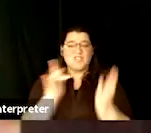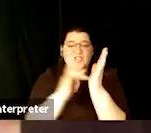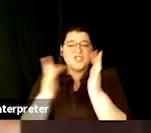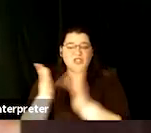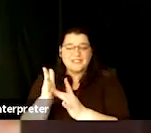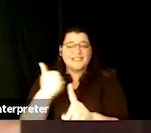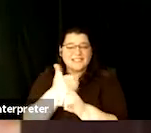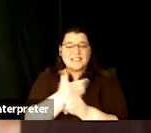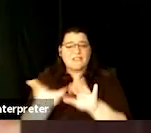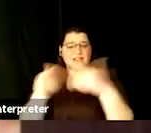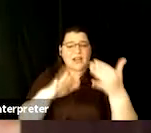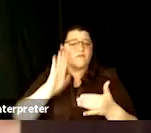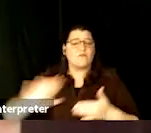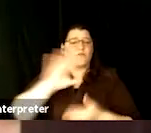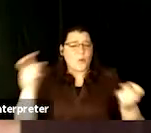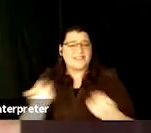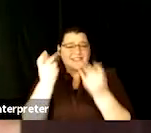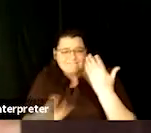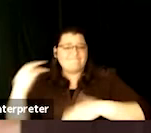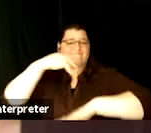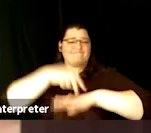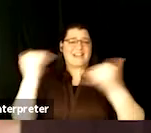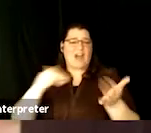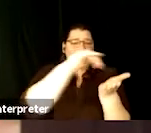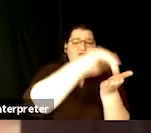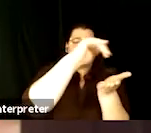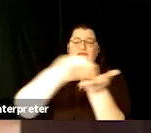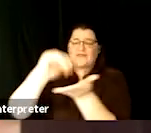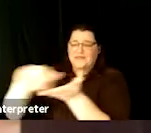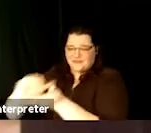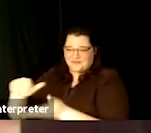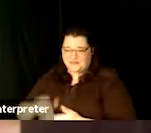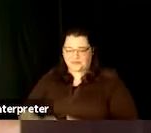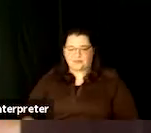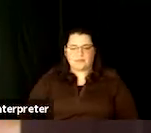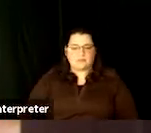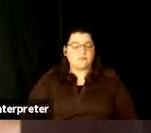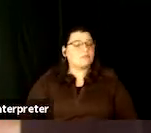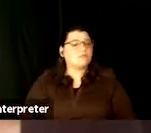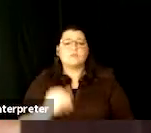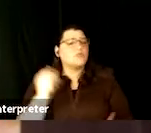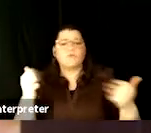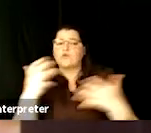Let no one fear death, for the death of our Savior has set us free.